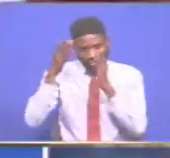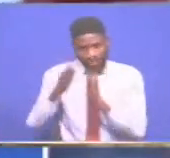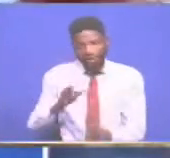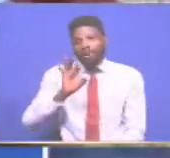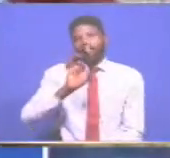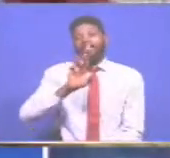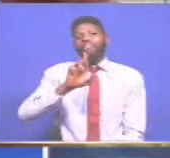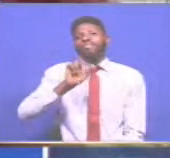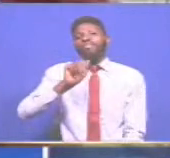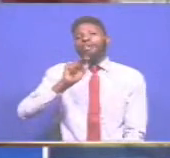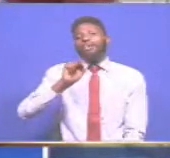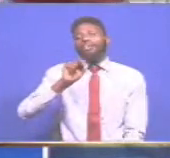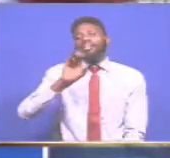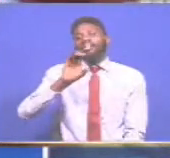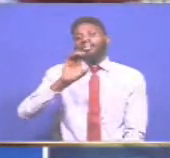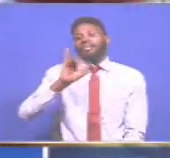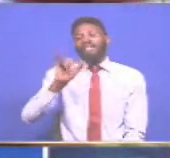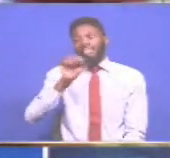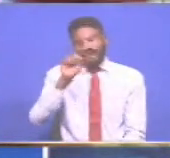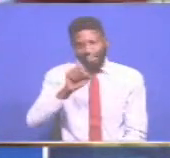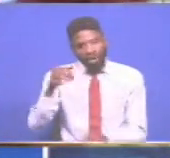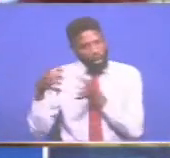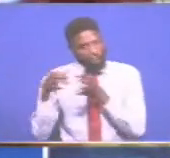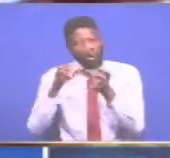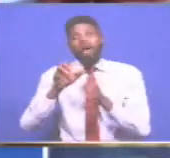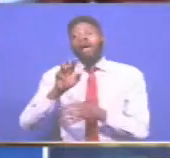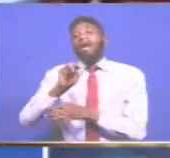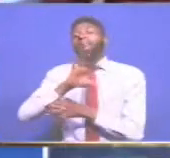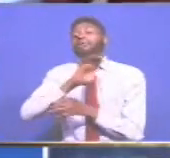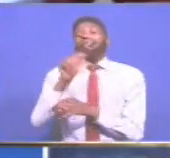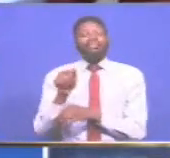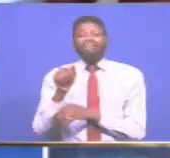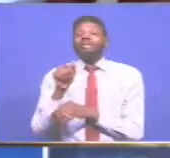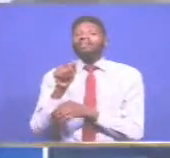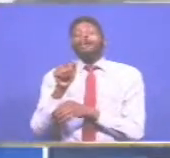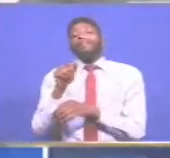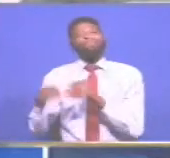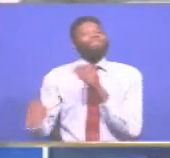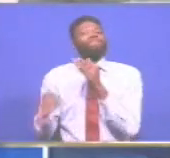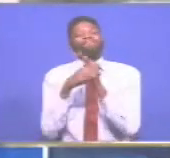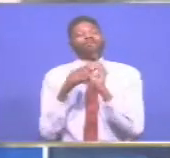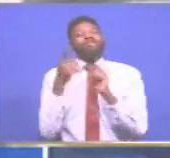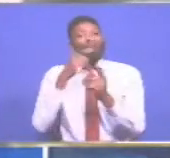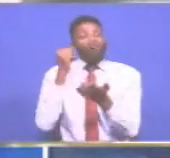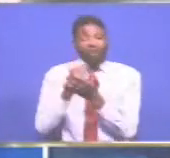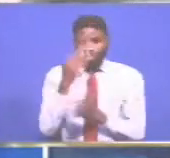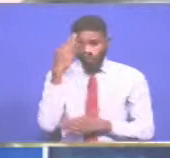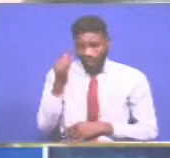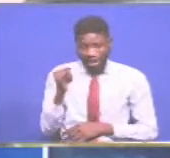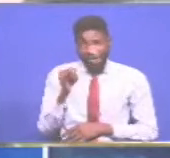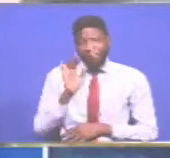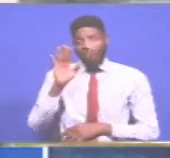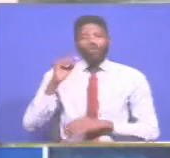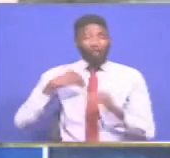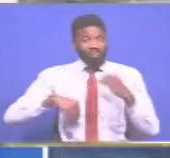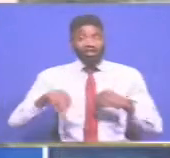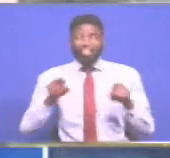of the county assembly to remove him from office, owing to his stand on matters corruption and criticism of Governor Kimemia's style of